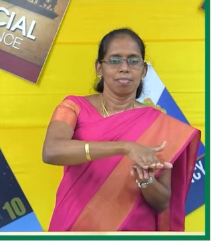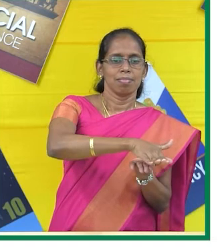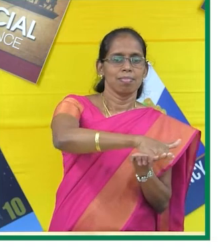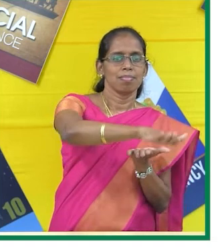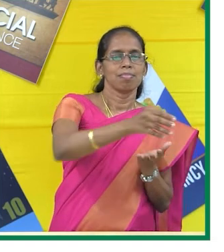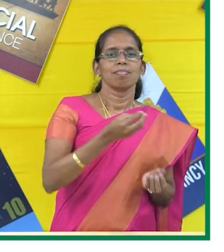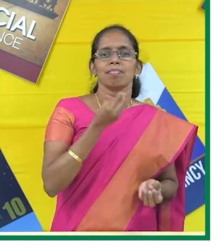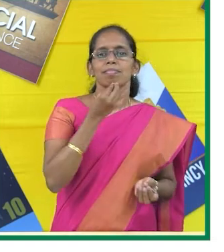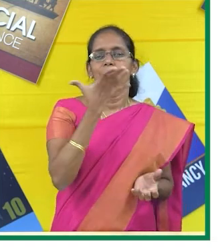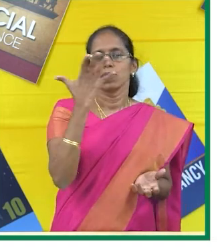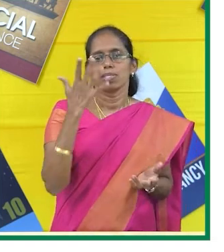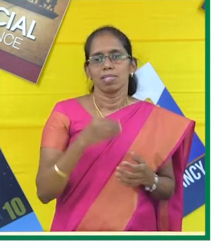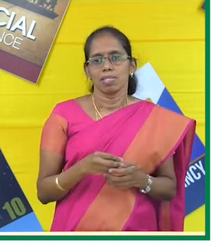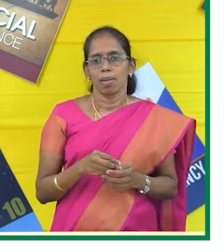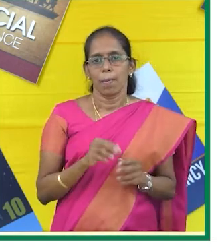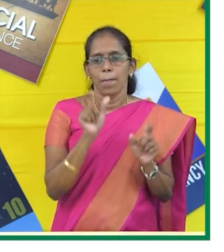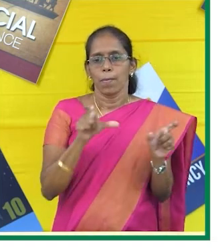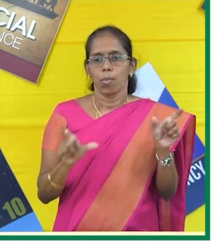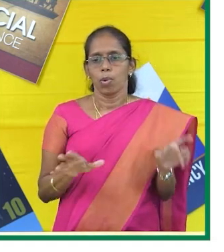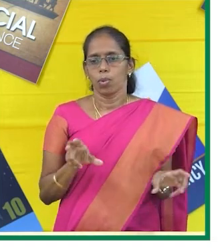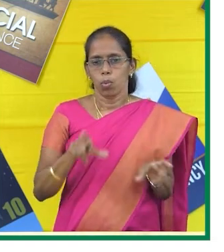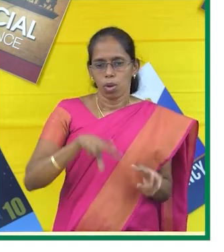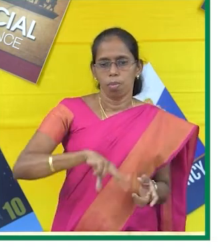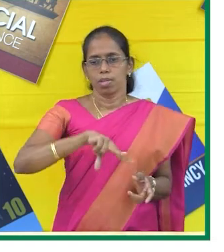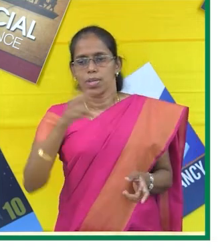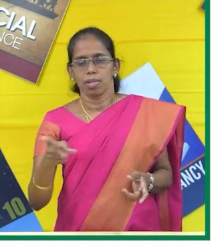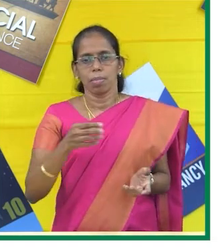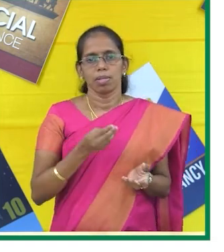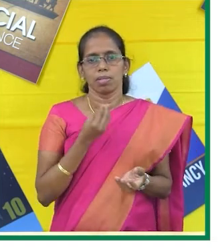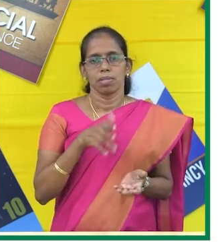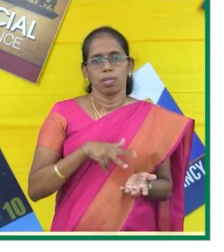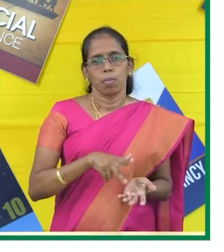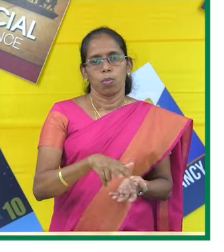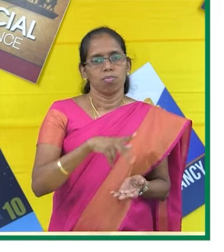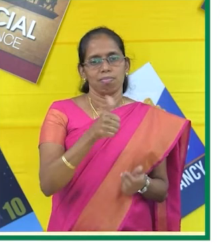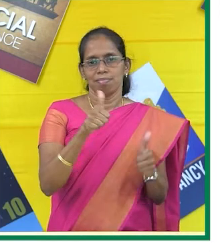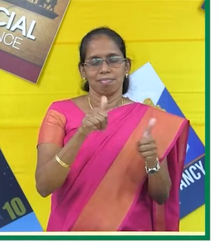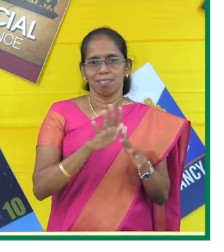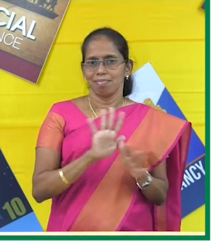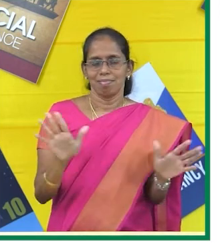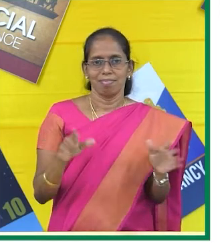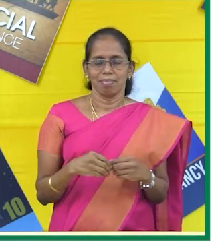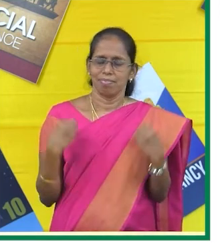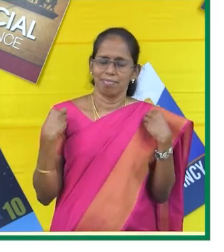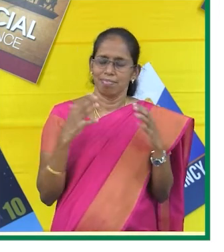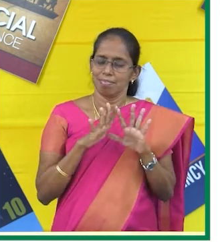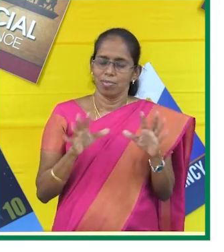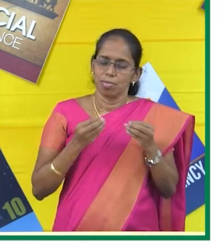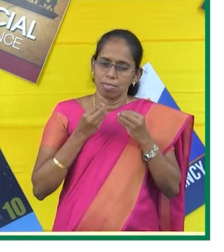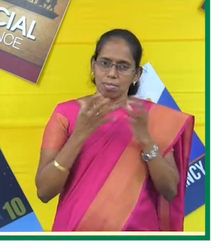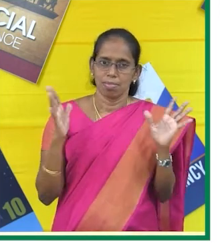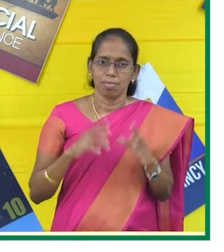is easier for the people to move from one place to another place. They don't walk themselves. So it